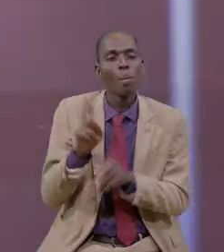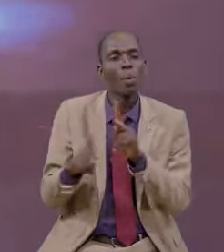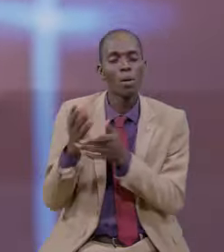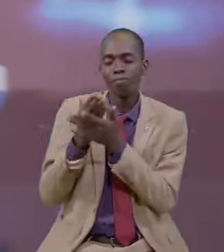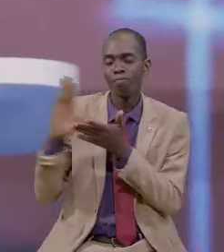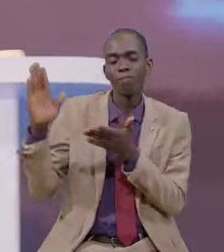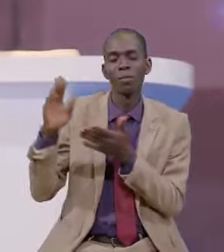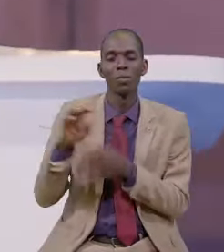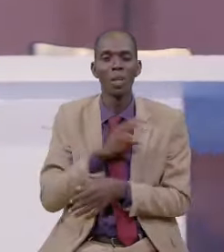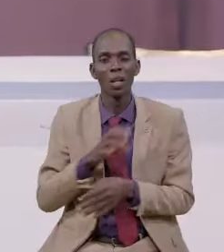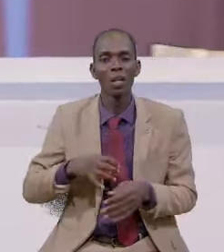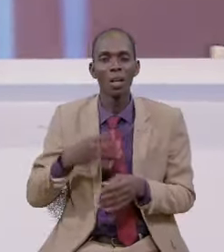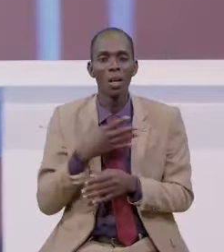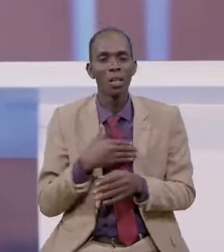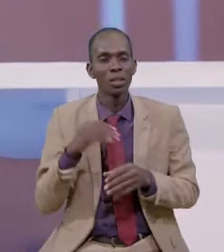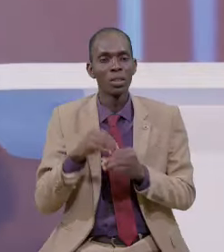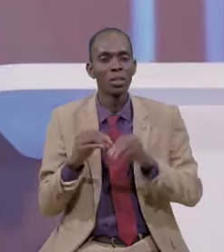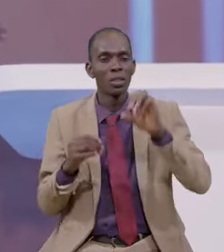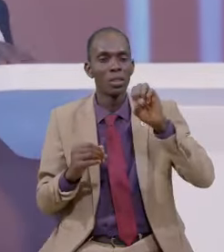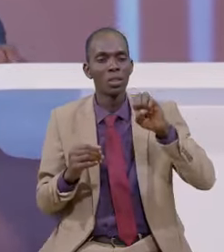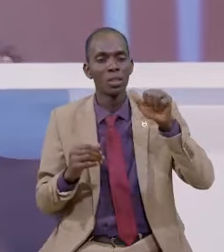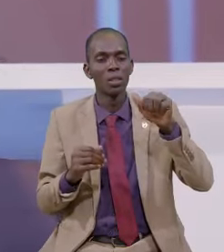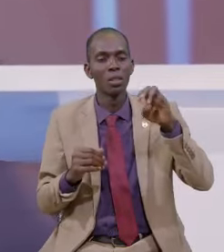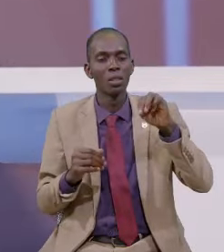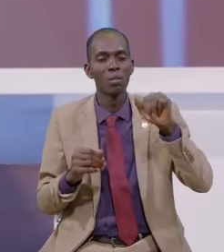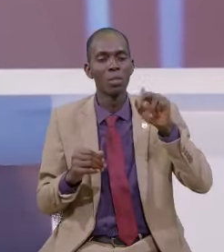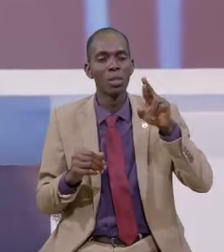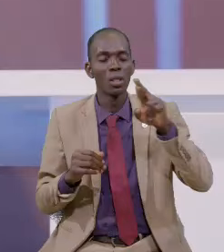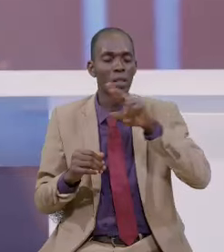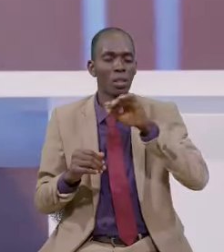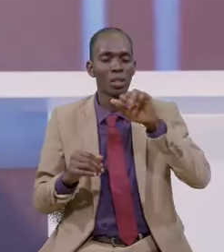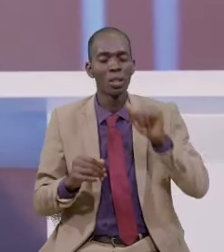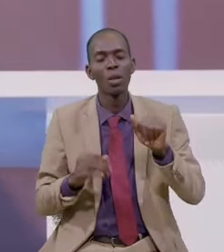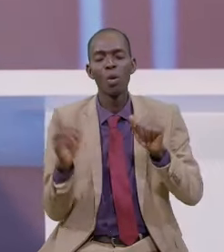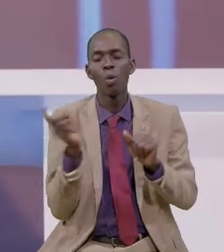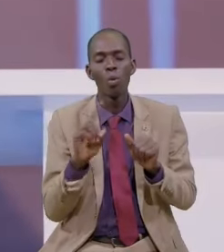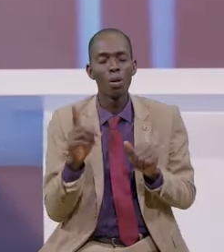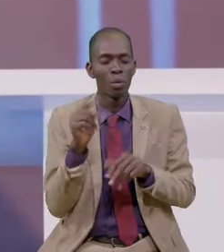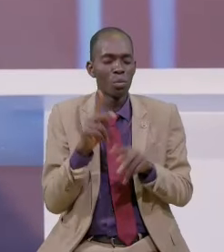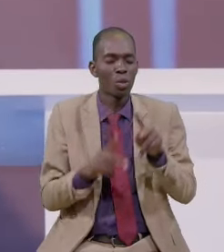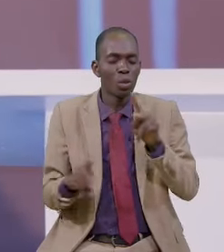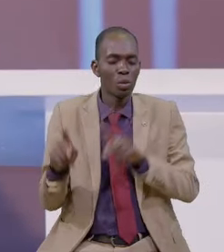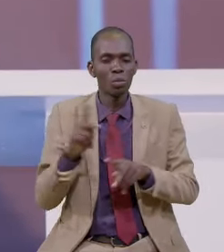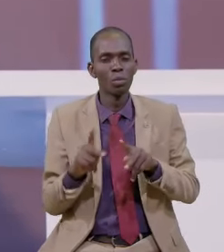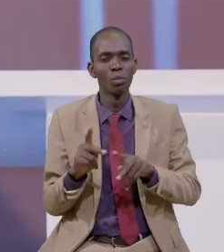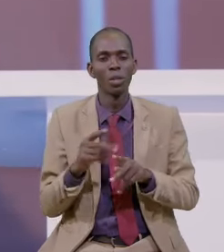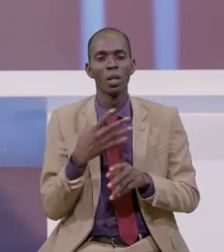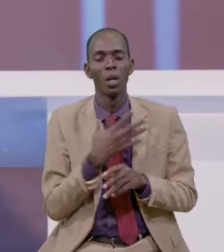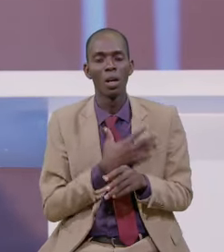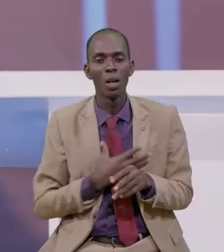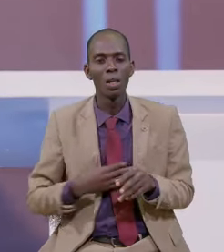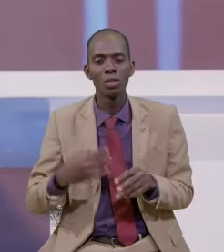had the kind of superstitious religion. And then it says, and to the uttermost part of the